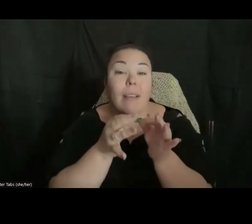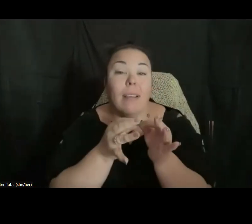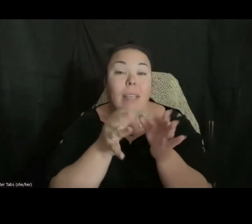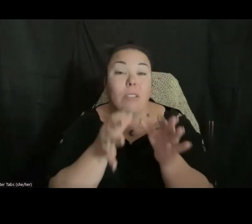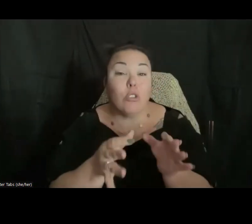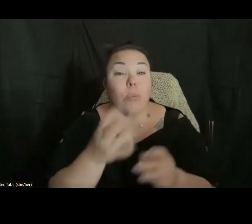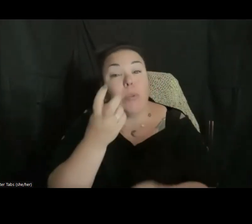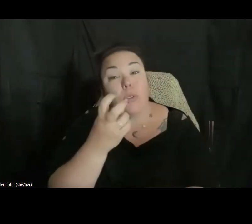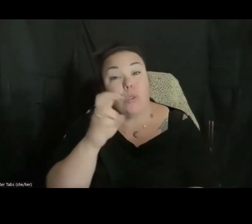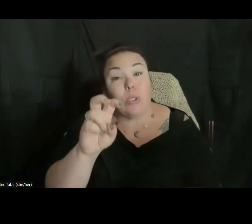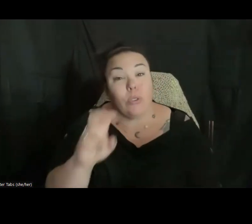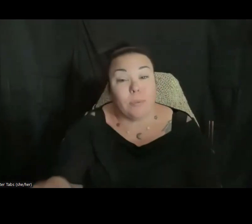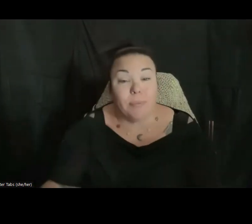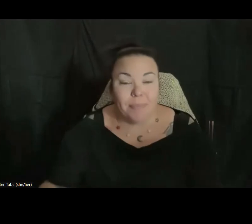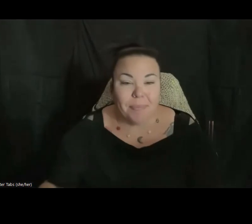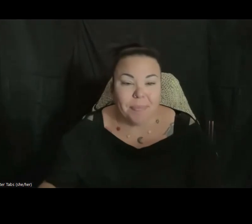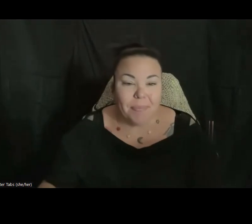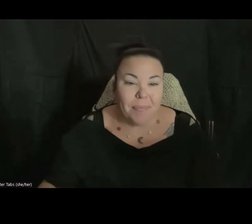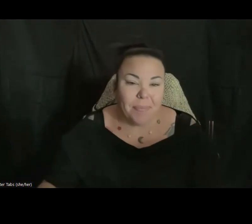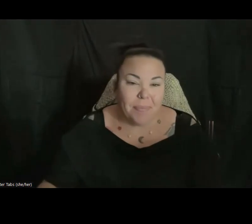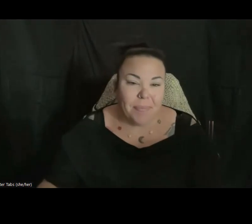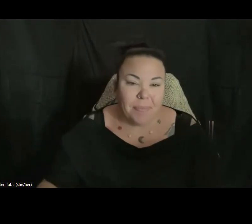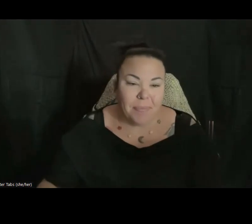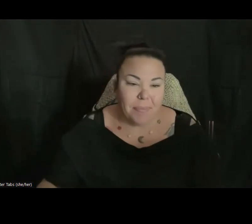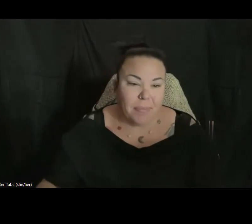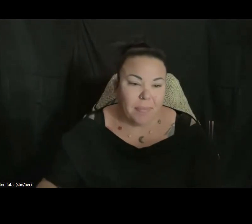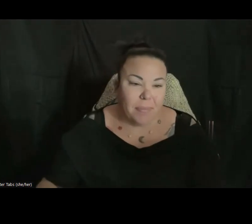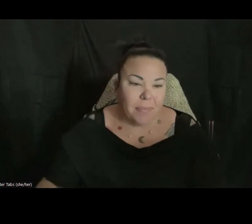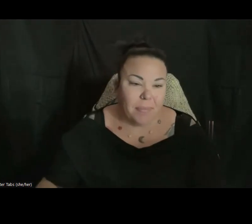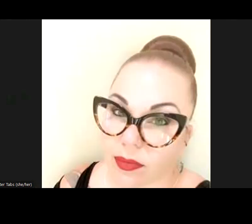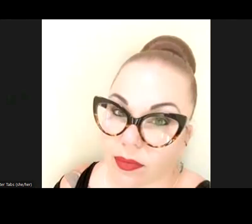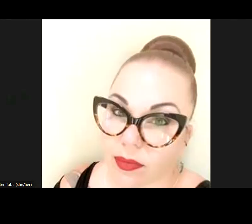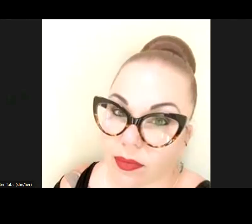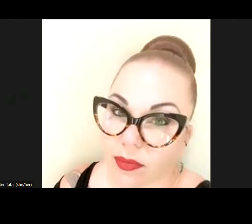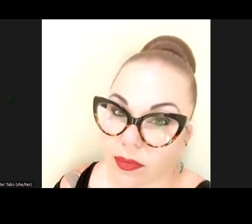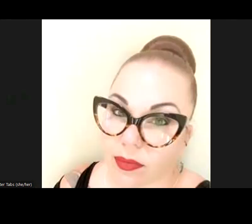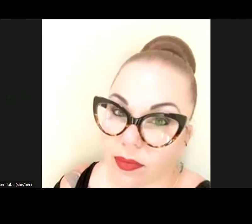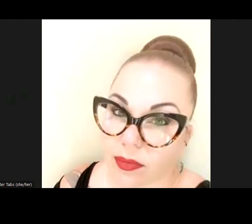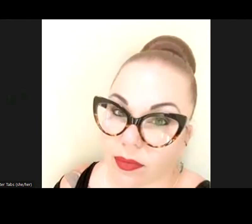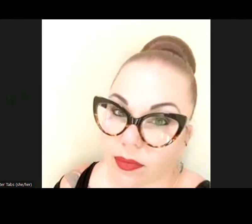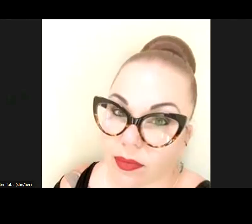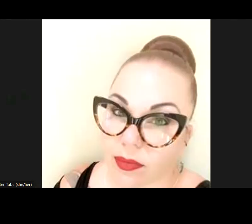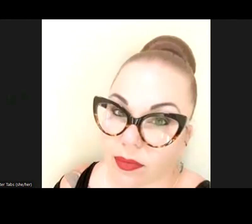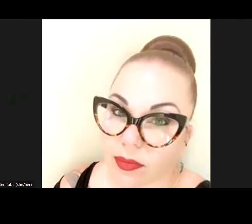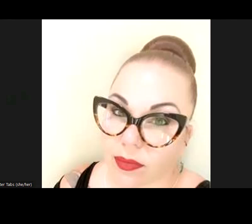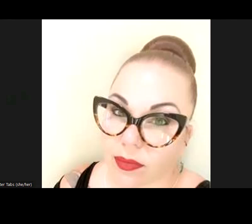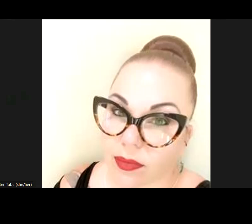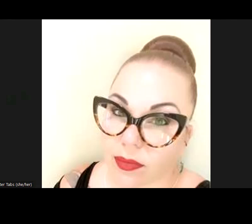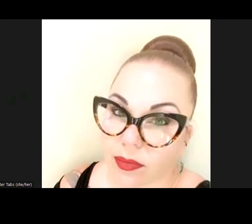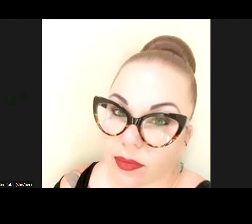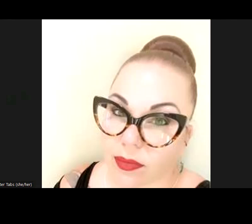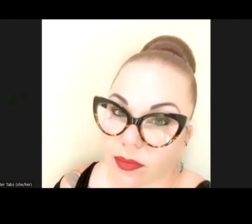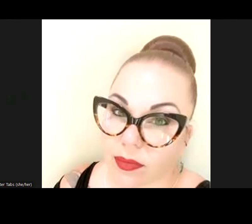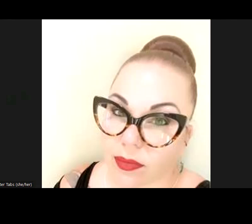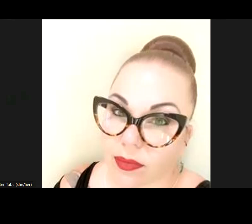Equitas is going to be providing us with, in addition to the mobile health bus, trauma-informed providers